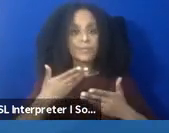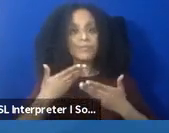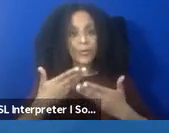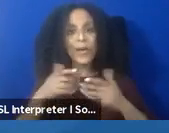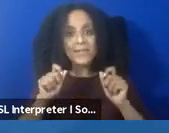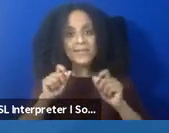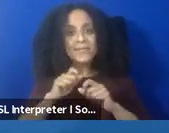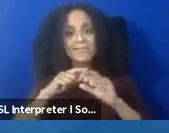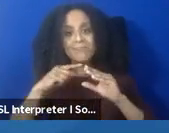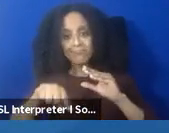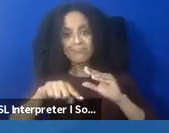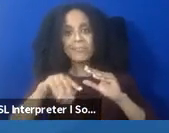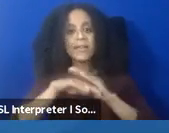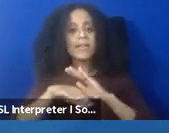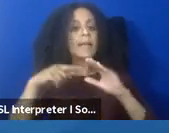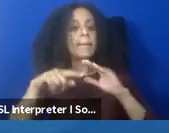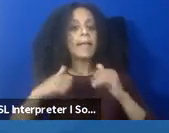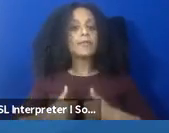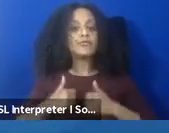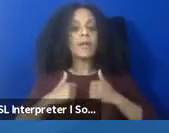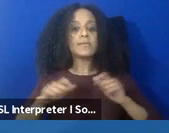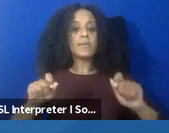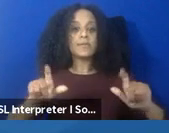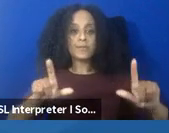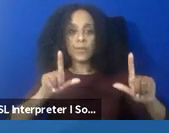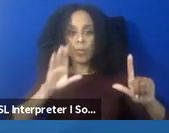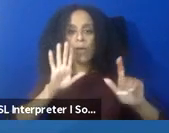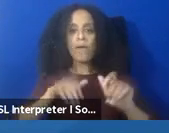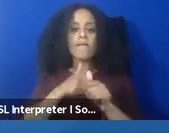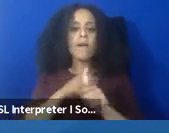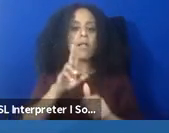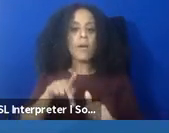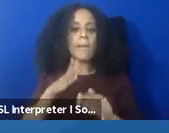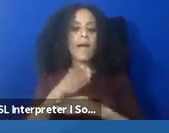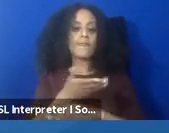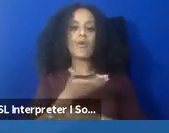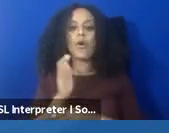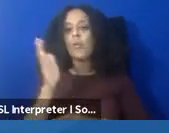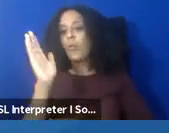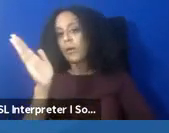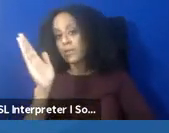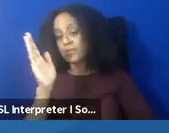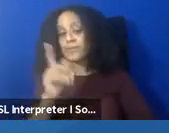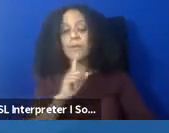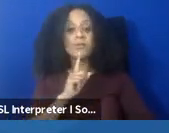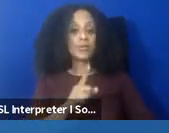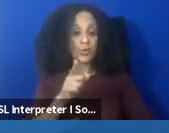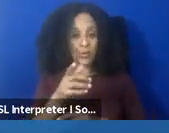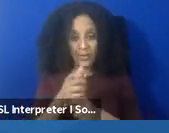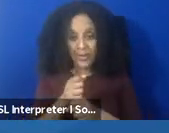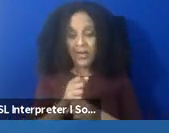them to the email address on your screen. We will follow up with you after our webinar. Be sure you get